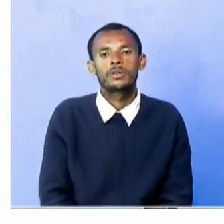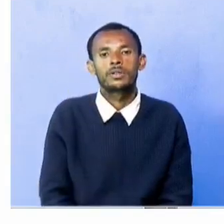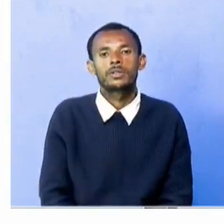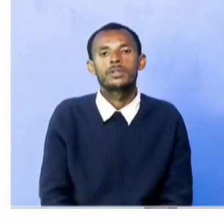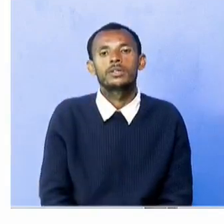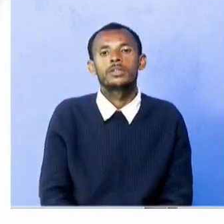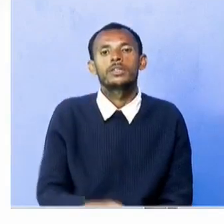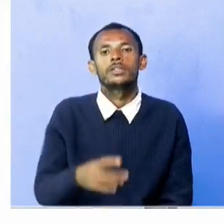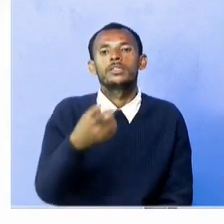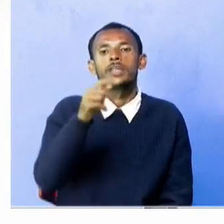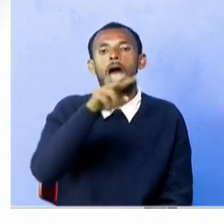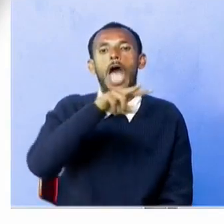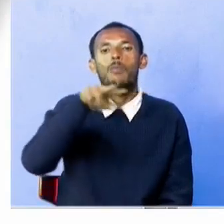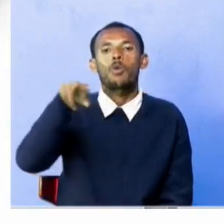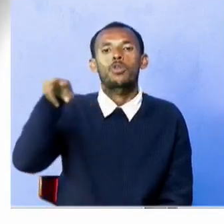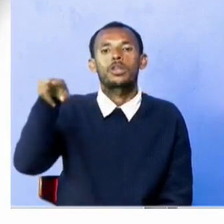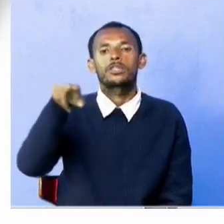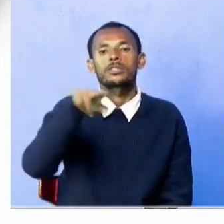the hypotenuse